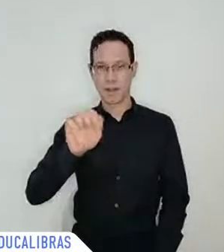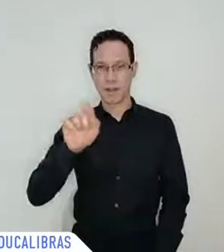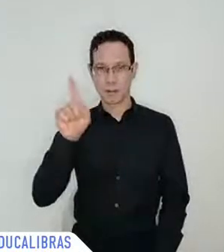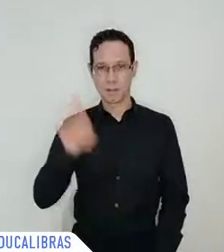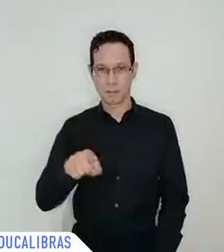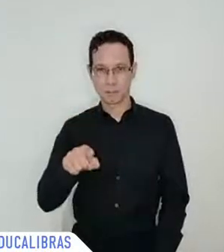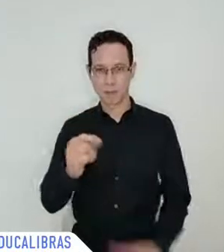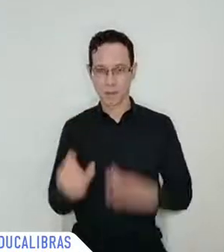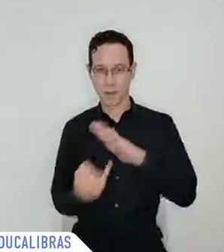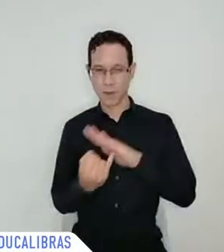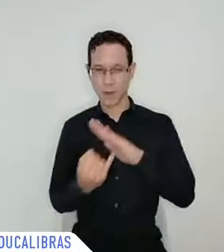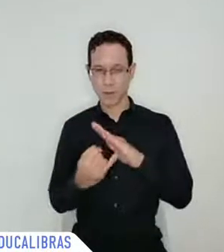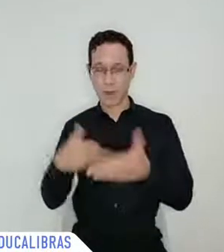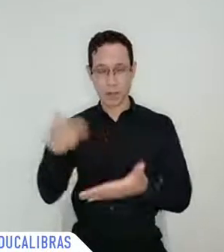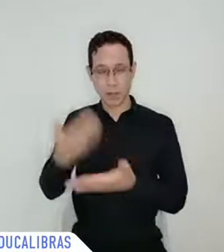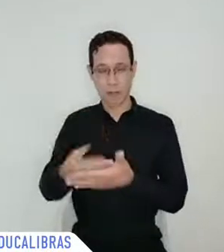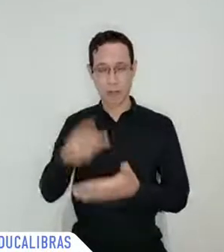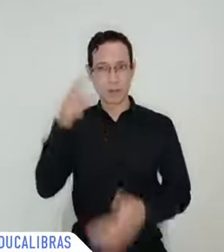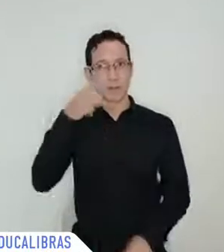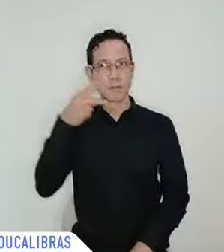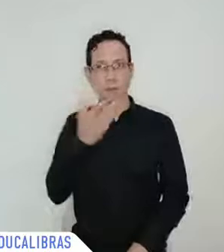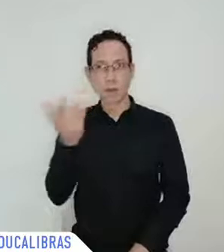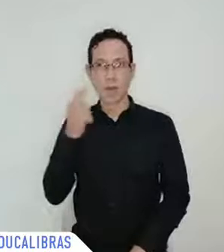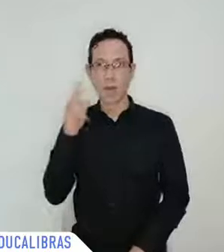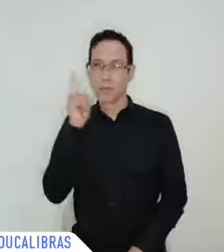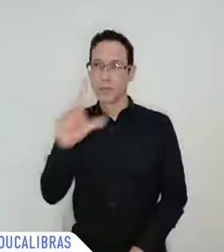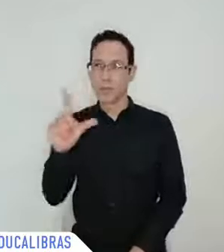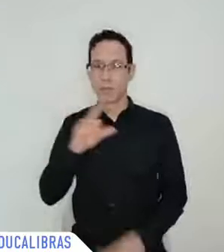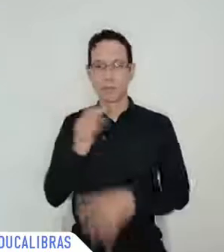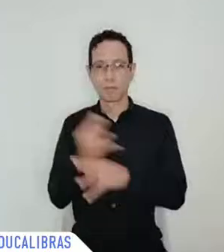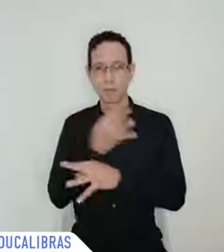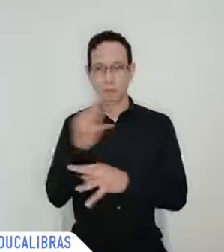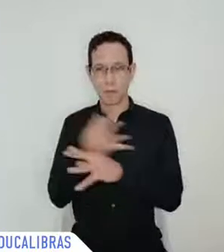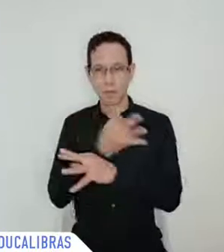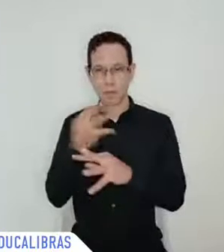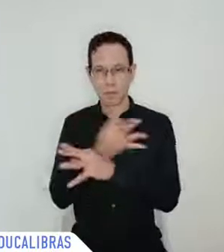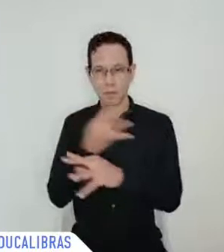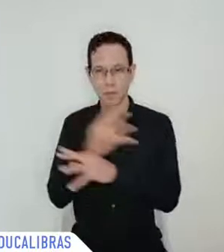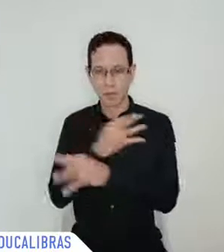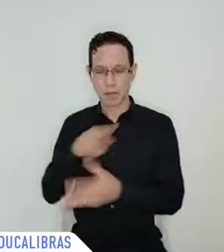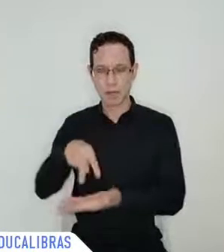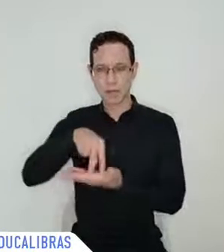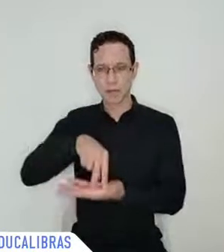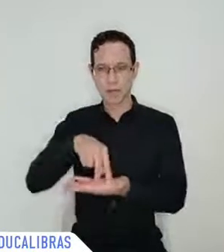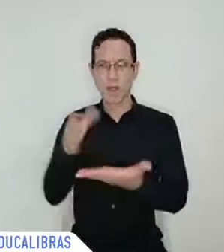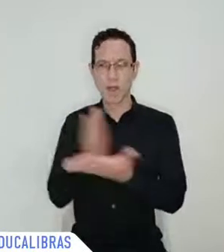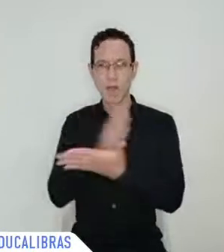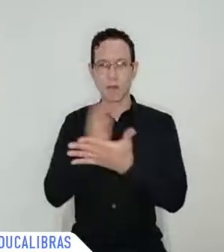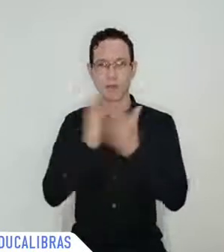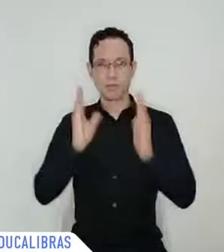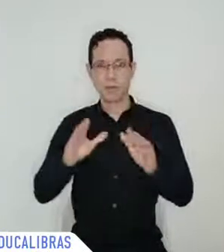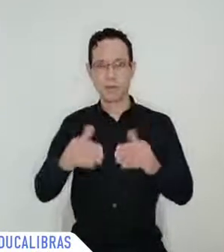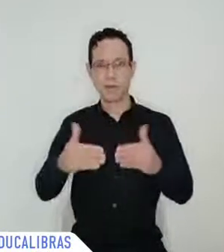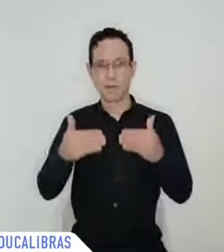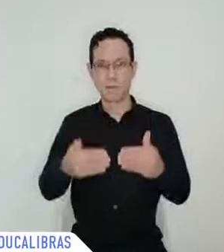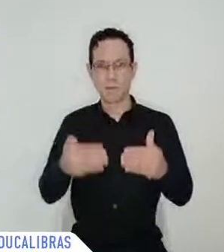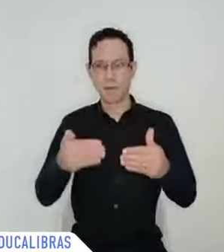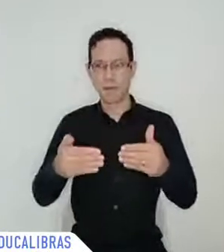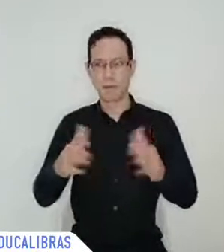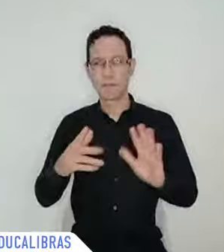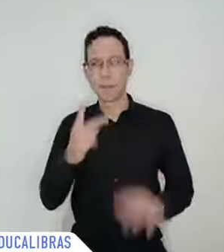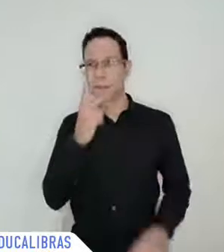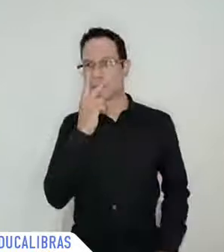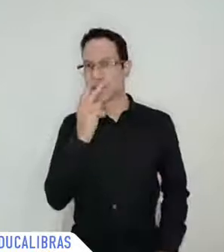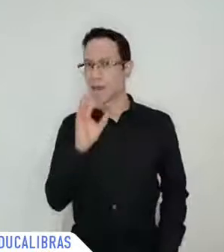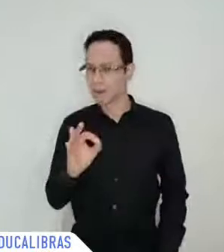in some of the institutional research, we see this in Igarapé. We've noticed also that there are